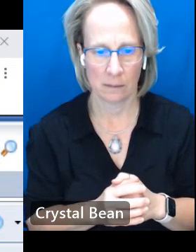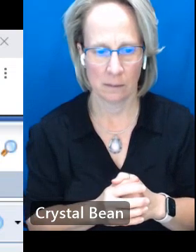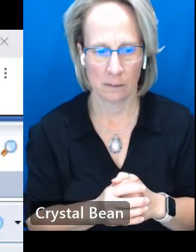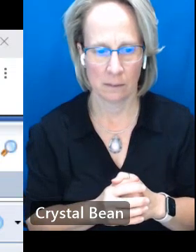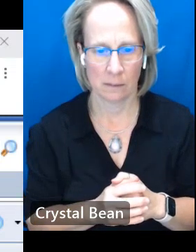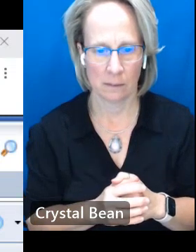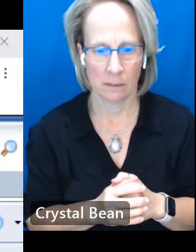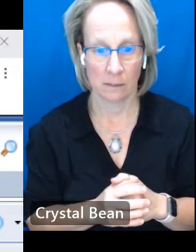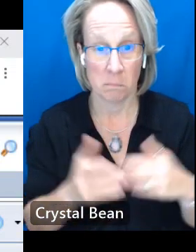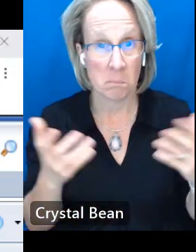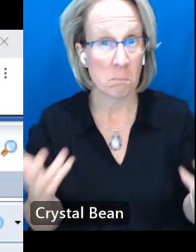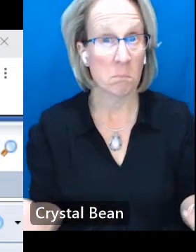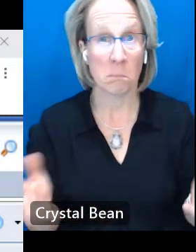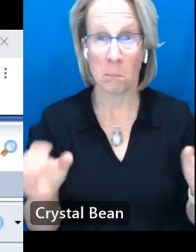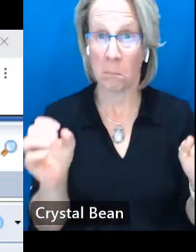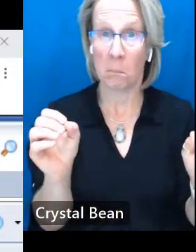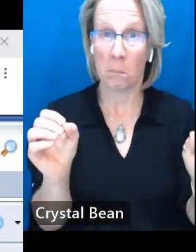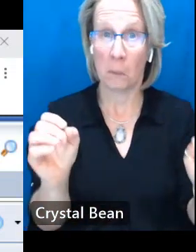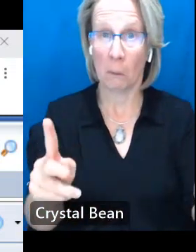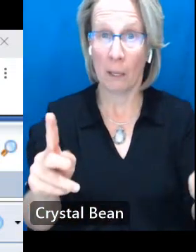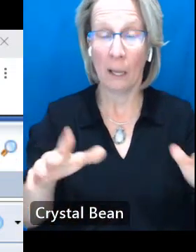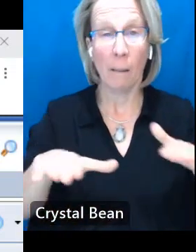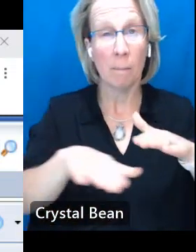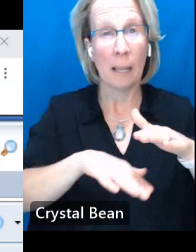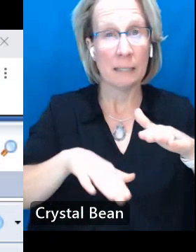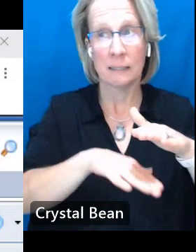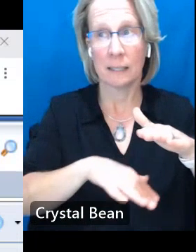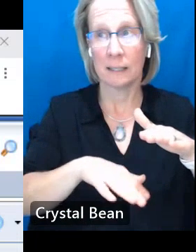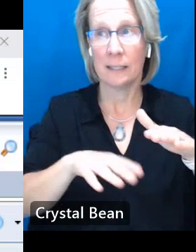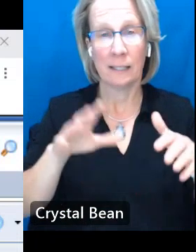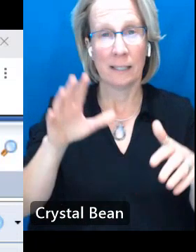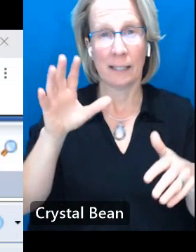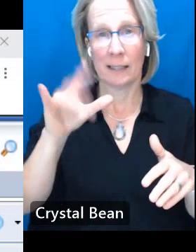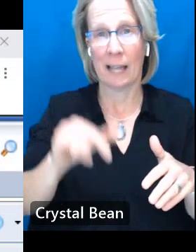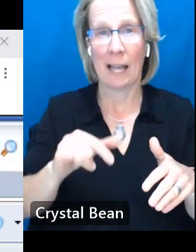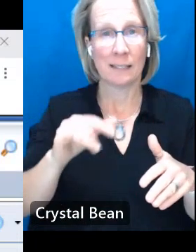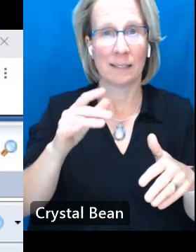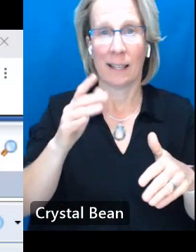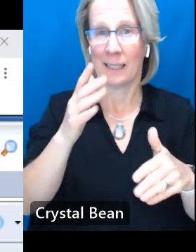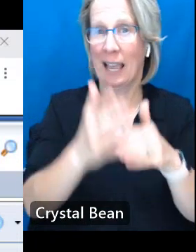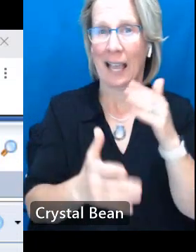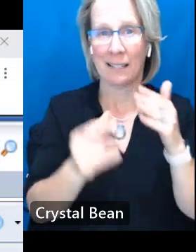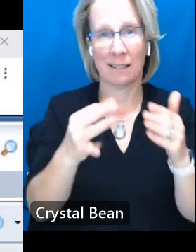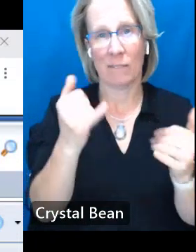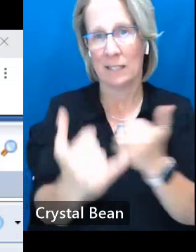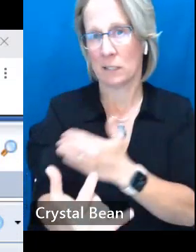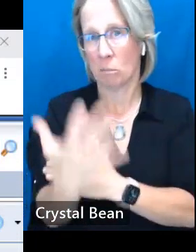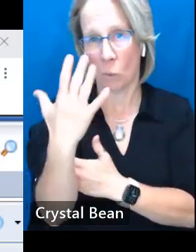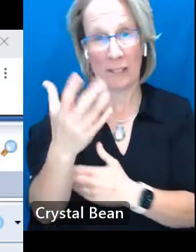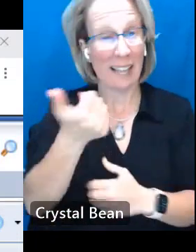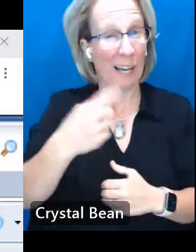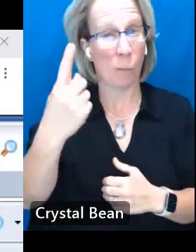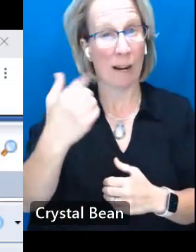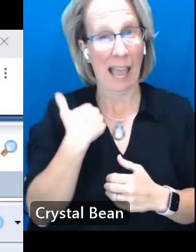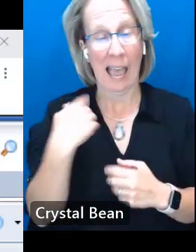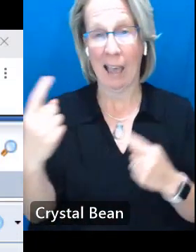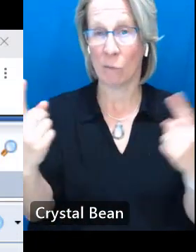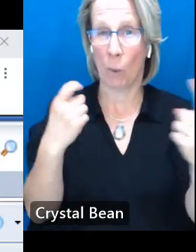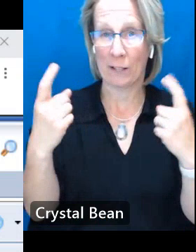Okay, so that basically brings us to the end of this morning's session, but does anybody have any questions before we wrap